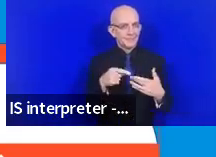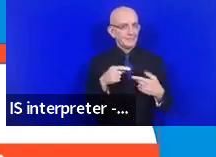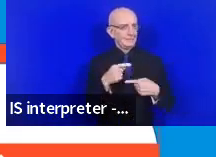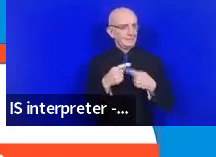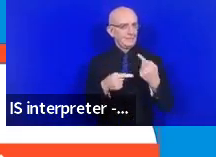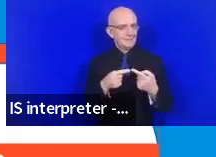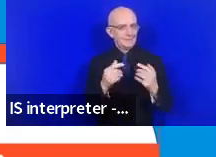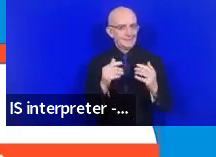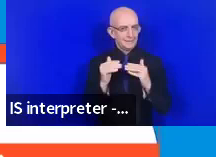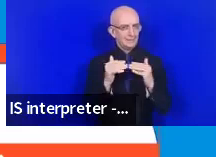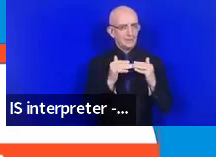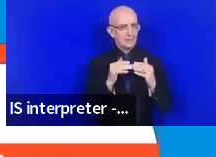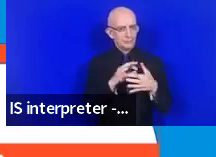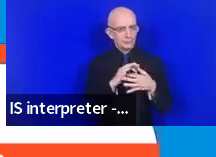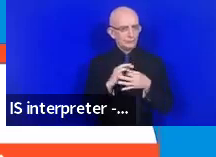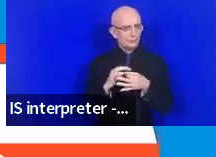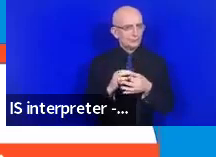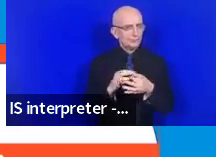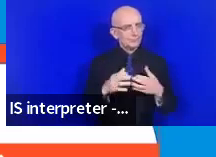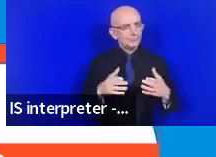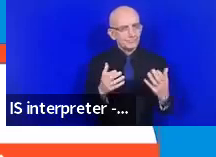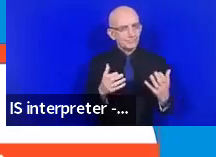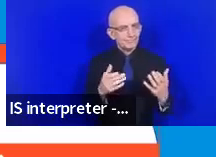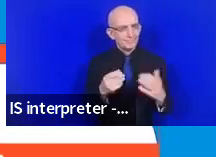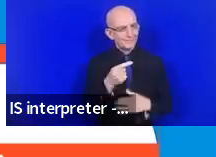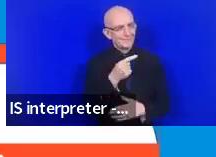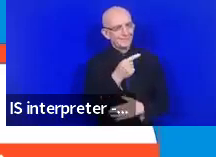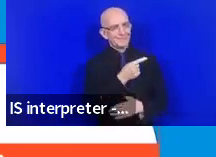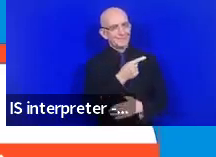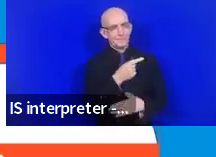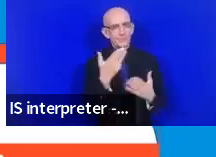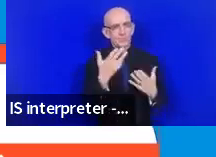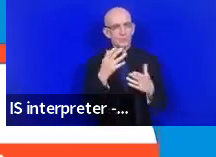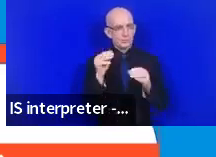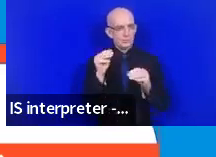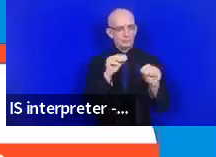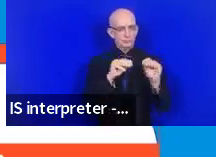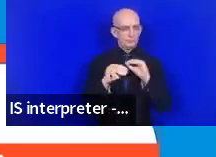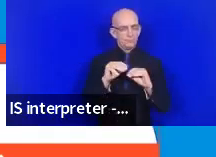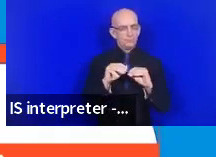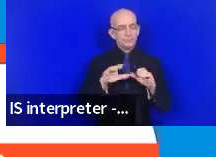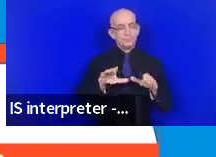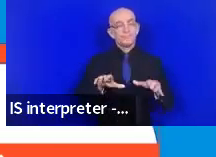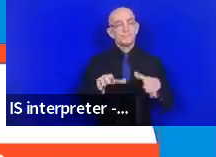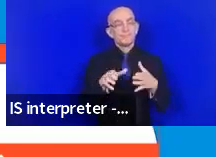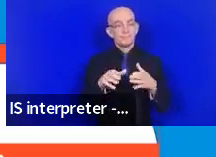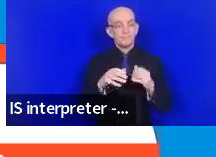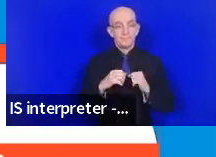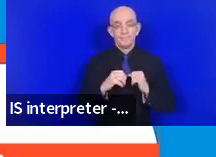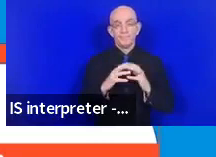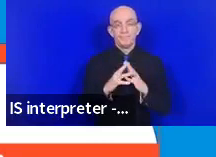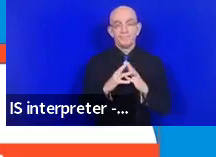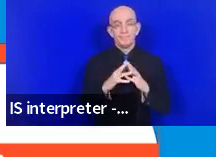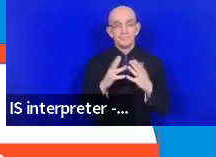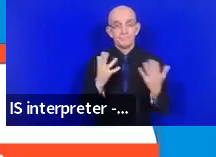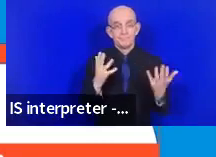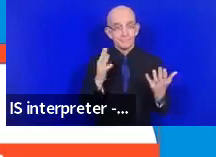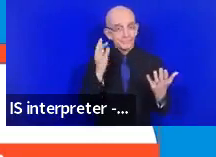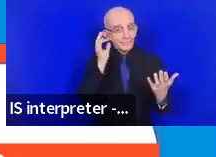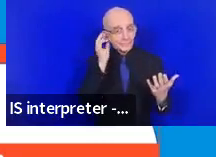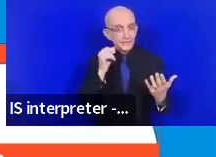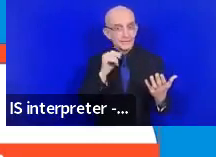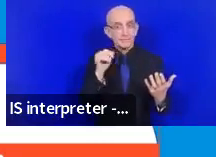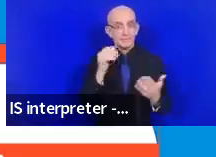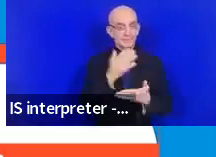feminists with disabilities in all their diversities and allies from across